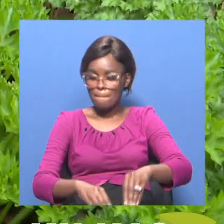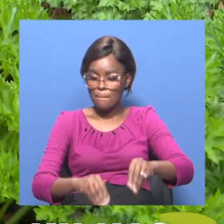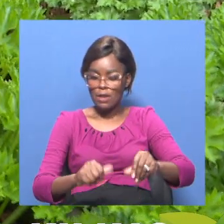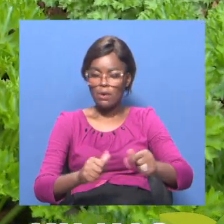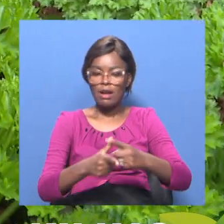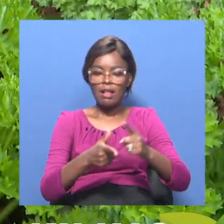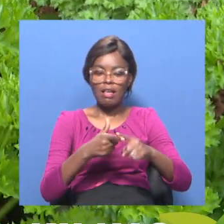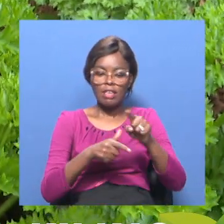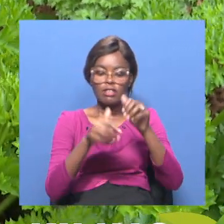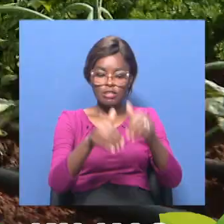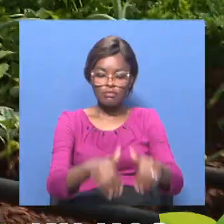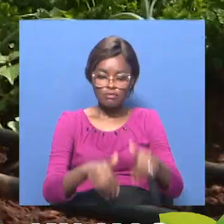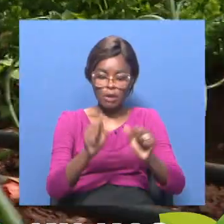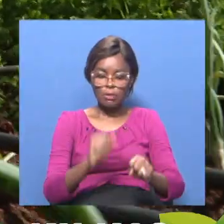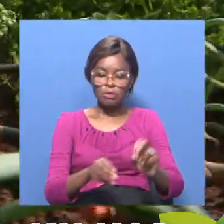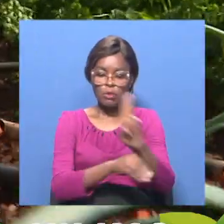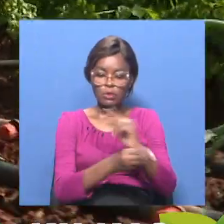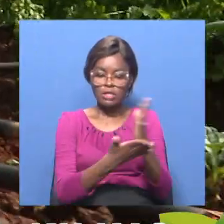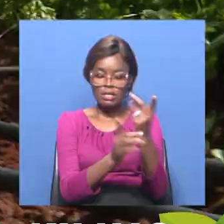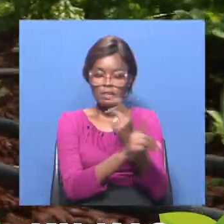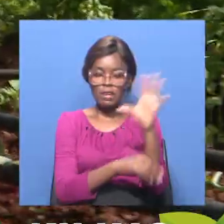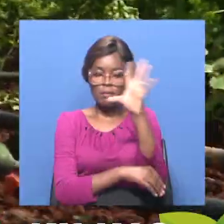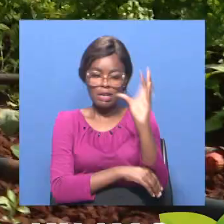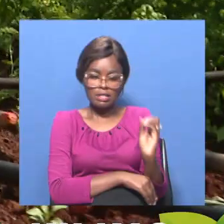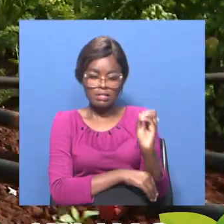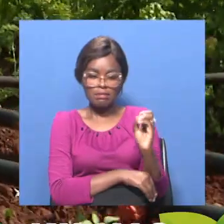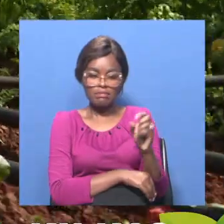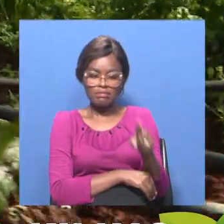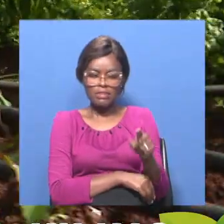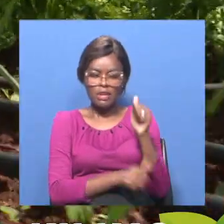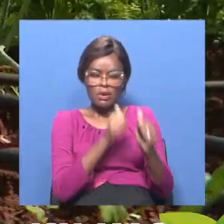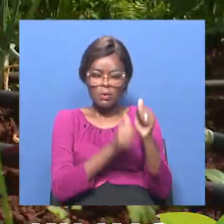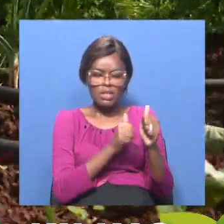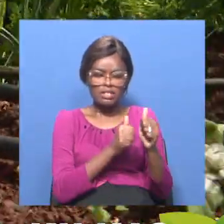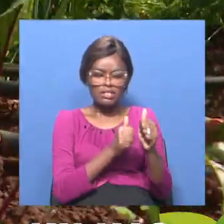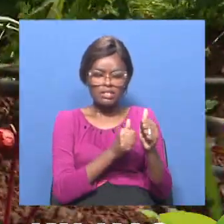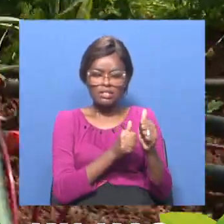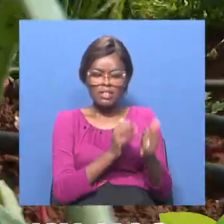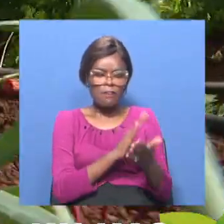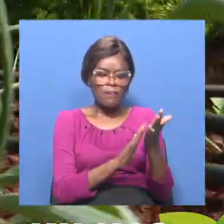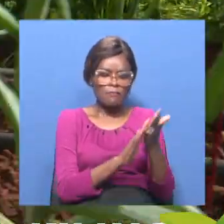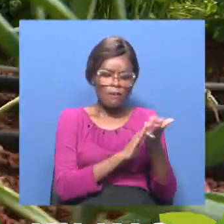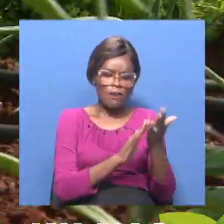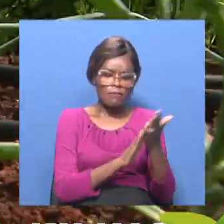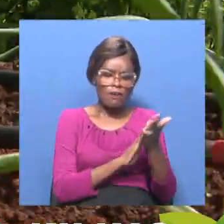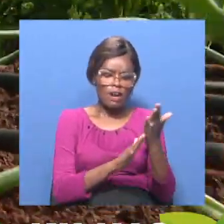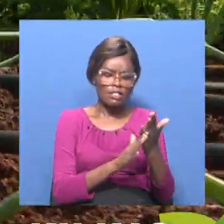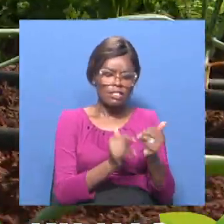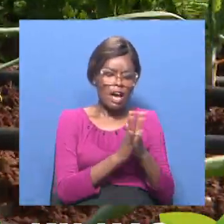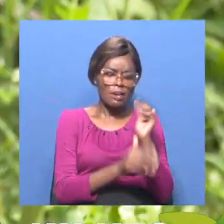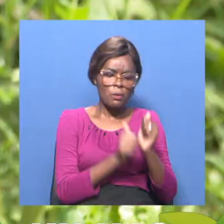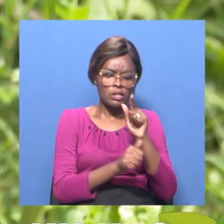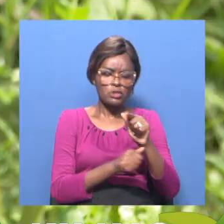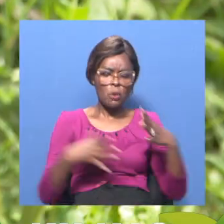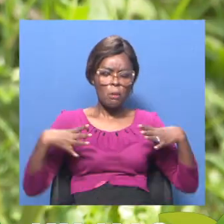take to a certain percentage. And with all these crops, which one is the fastest moving, and which one is really one that you're